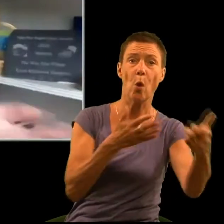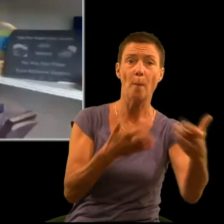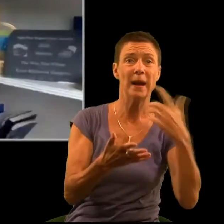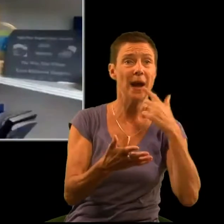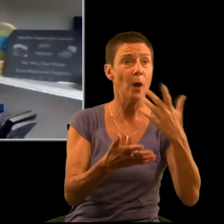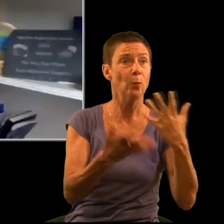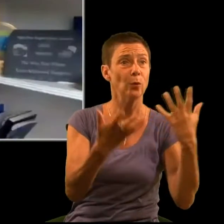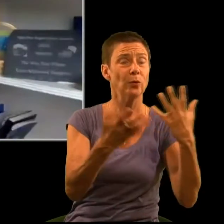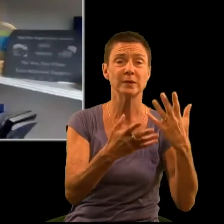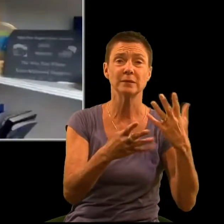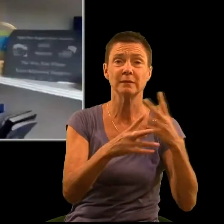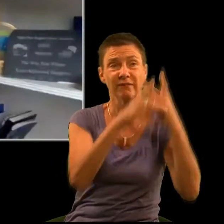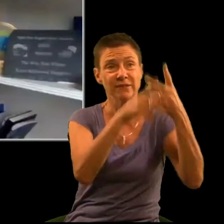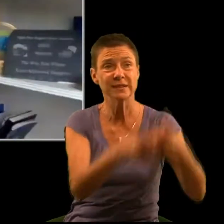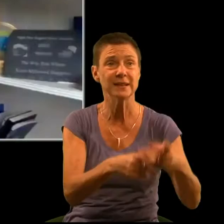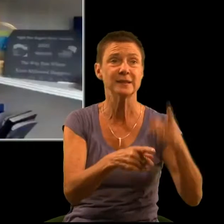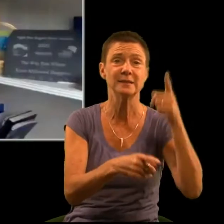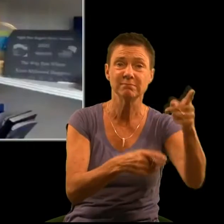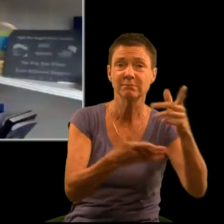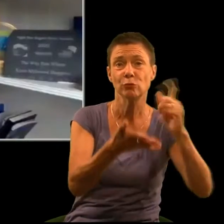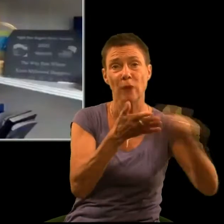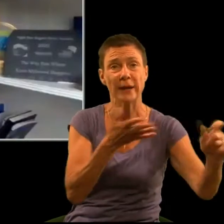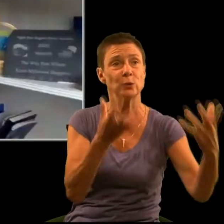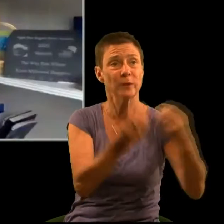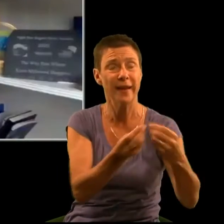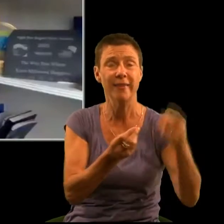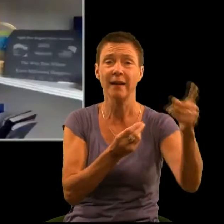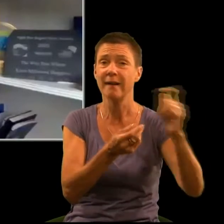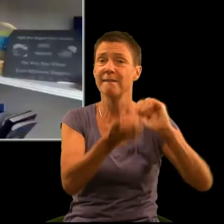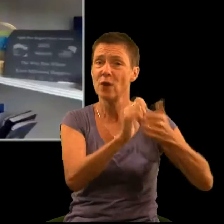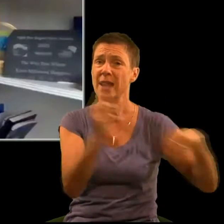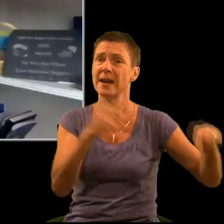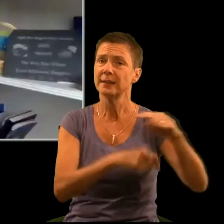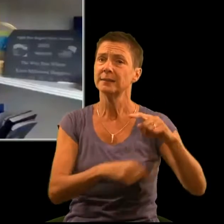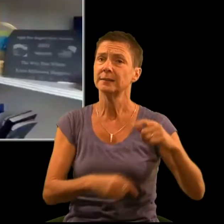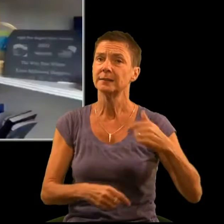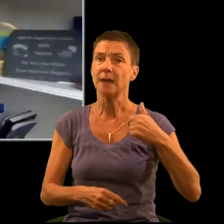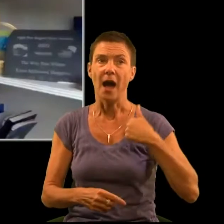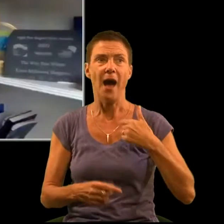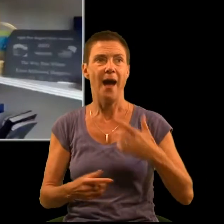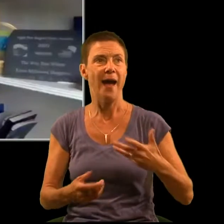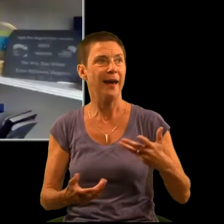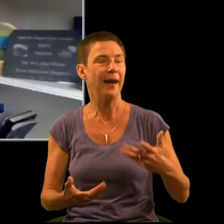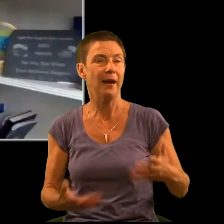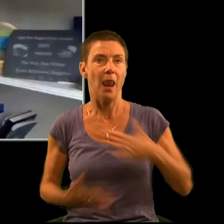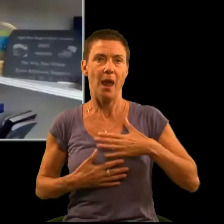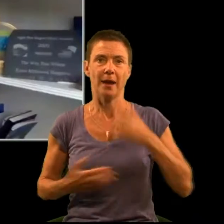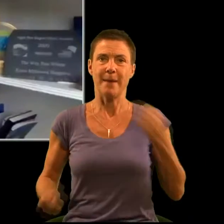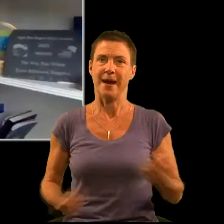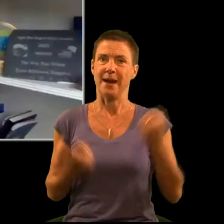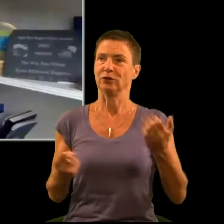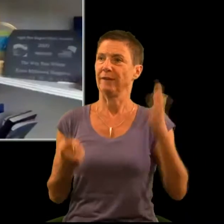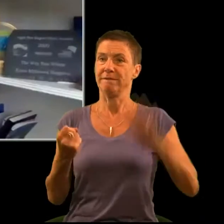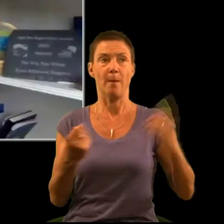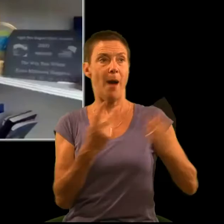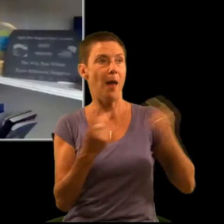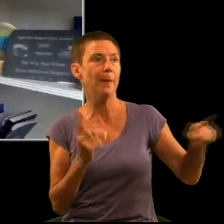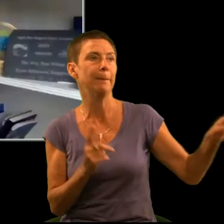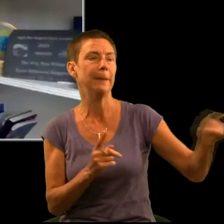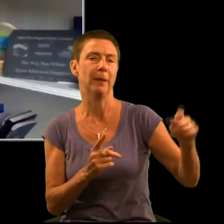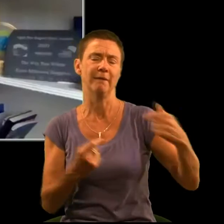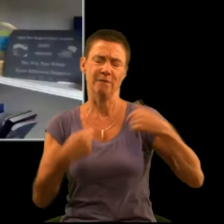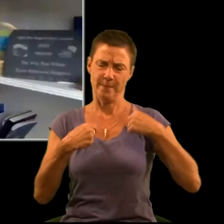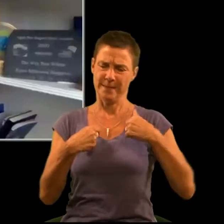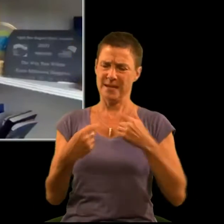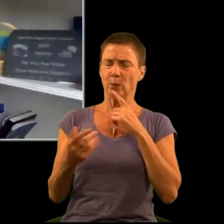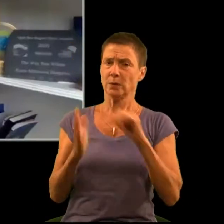write with, because they're writers too, and things like that. So I definitely get my energy from other people, and I found it quite